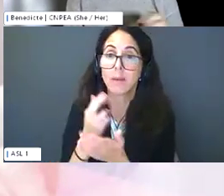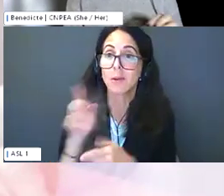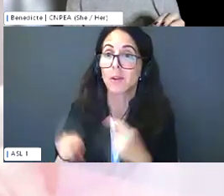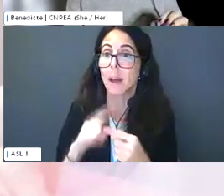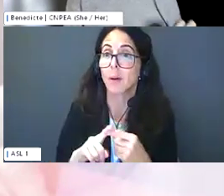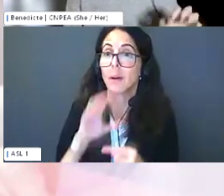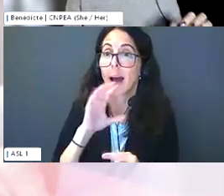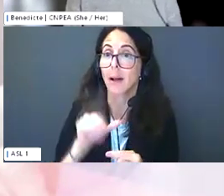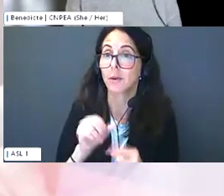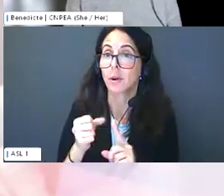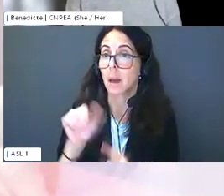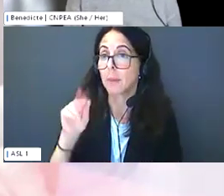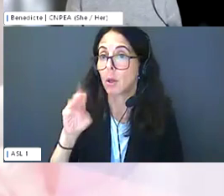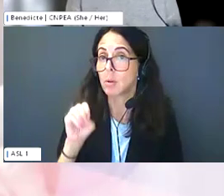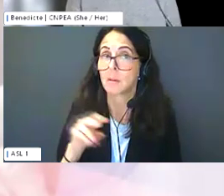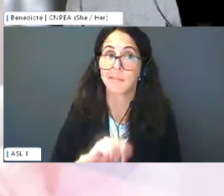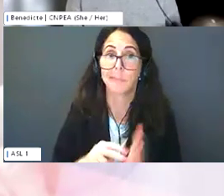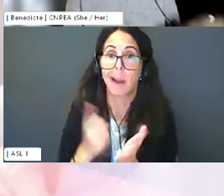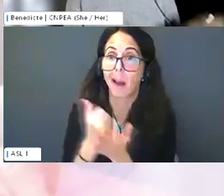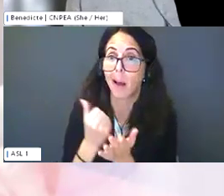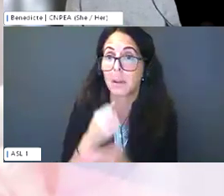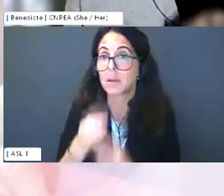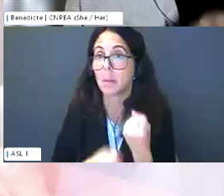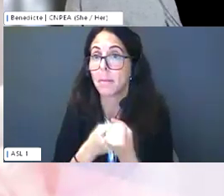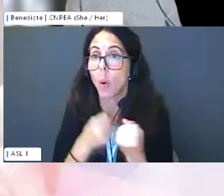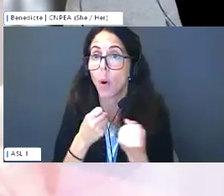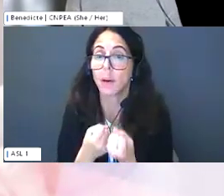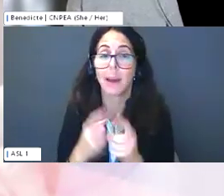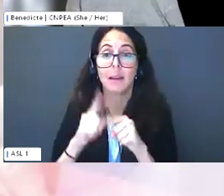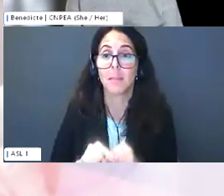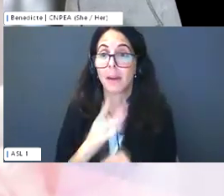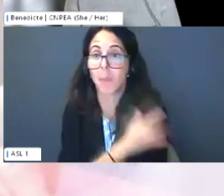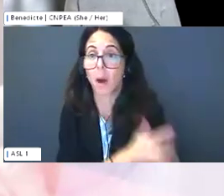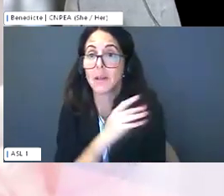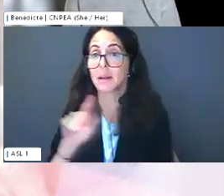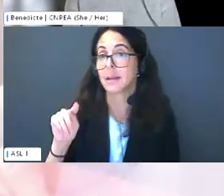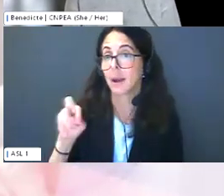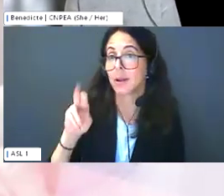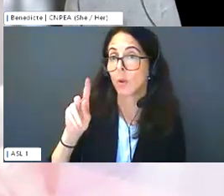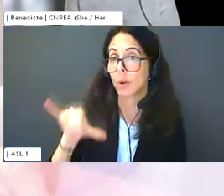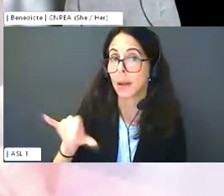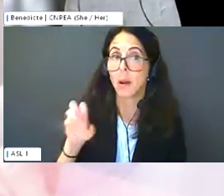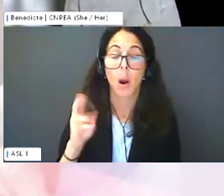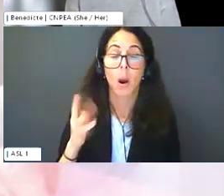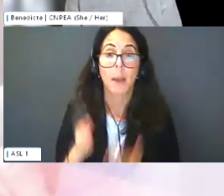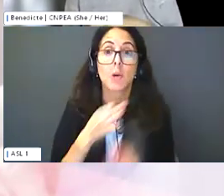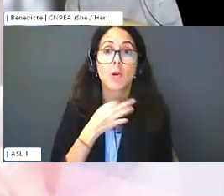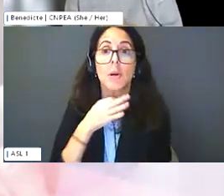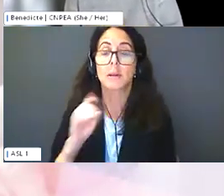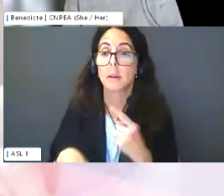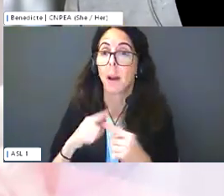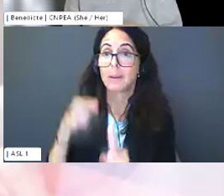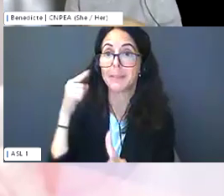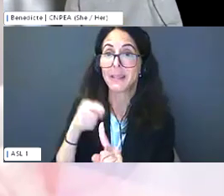the kind of help and support you can get organized by province and territory, or more specific